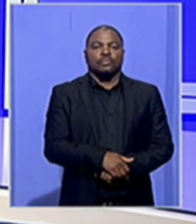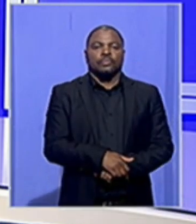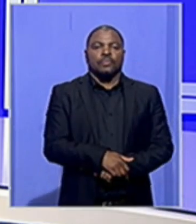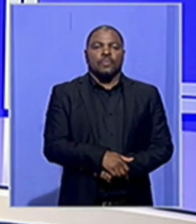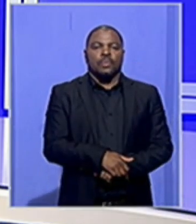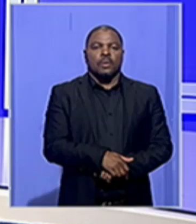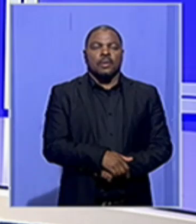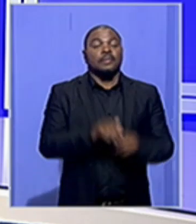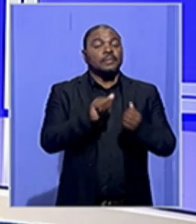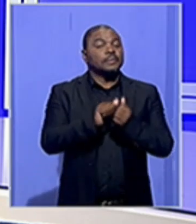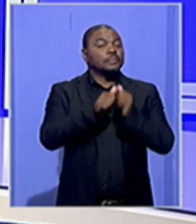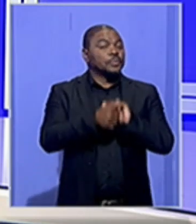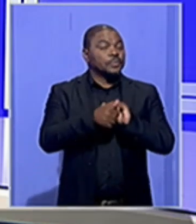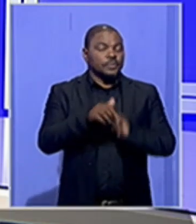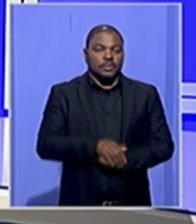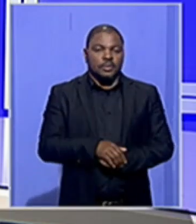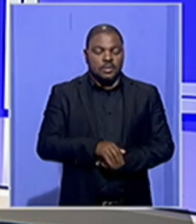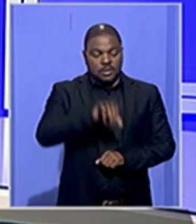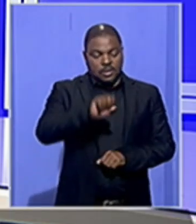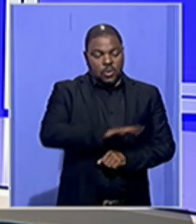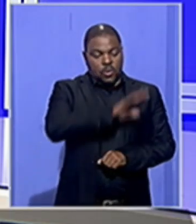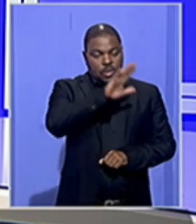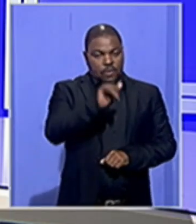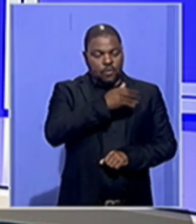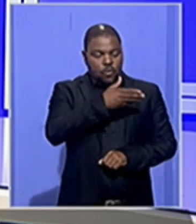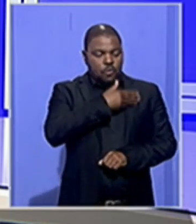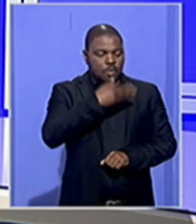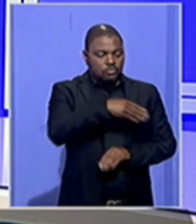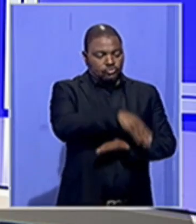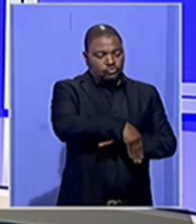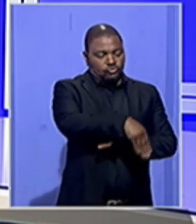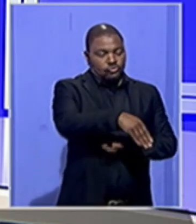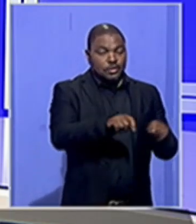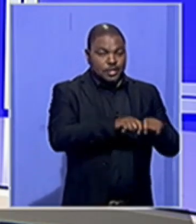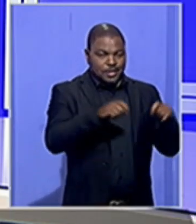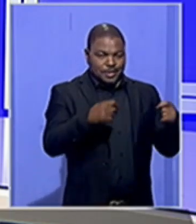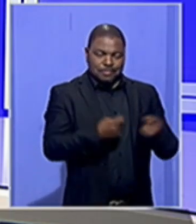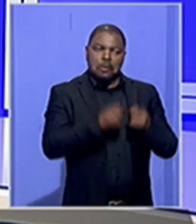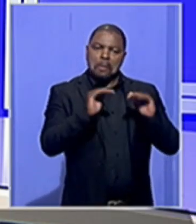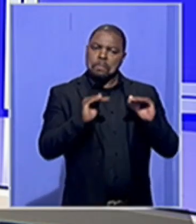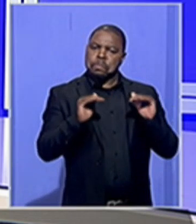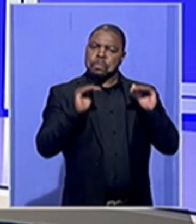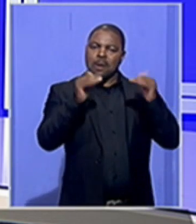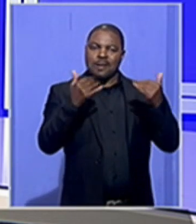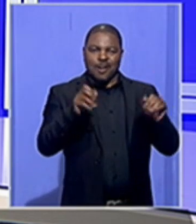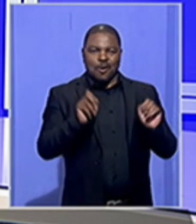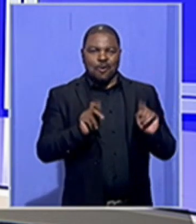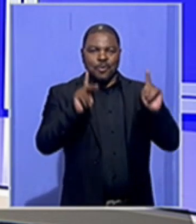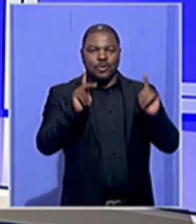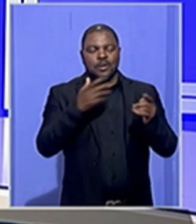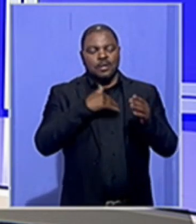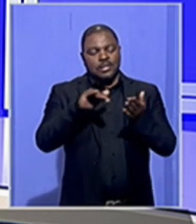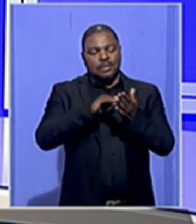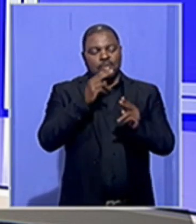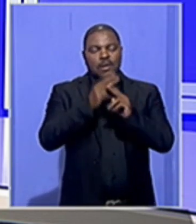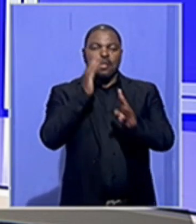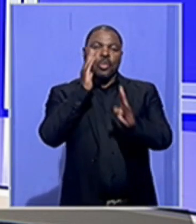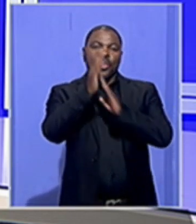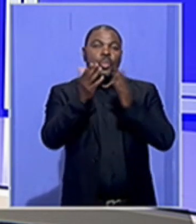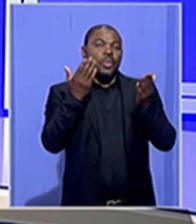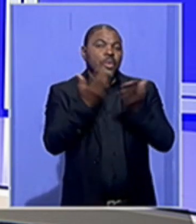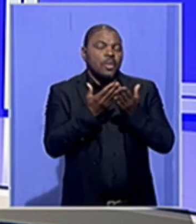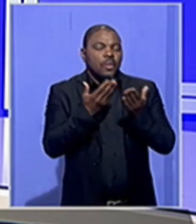Mme mo metshamekong, setlhopha sa Aforika Borwa sa basadi sa cricket se matlafaditse tšhono ya sone ya go fitlhelela se ka makgaolakgang kwa sejaneng sa